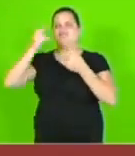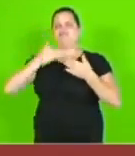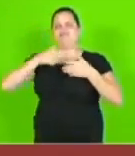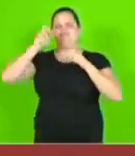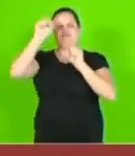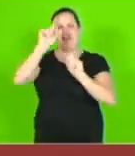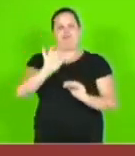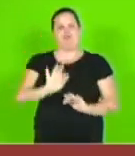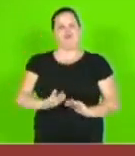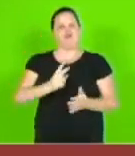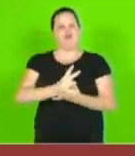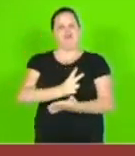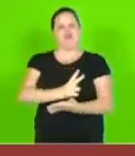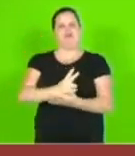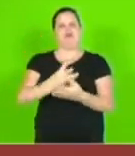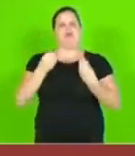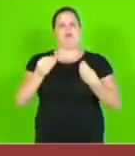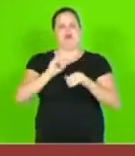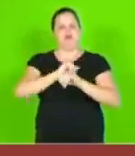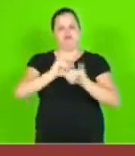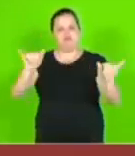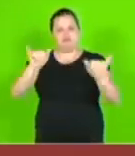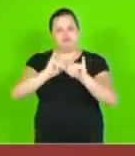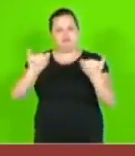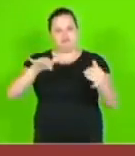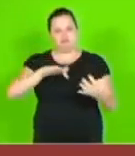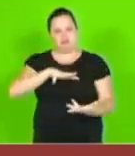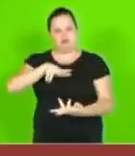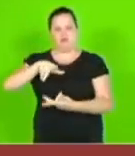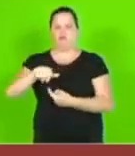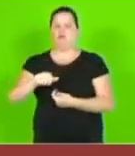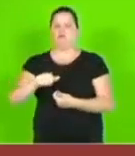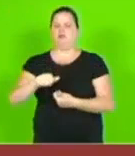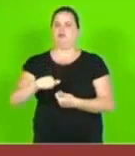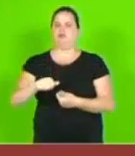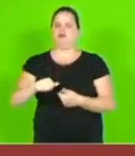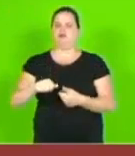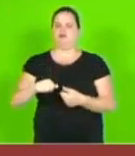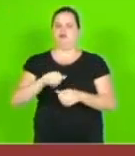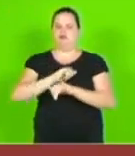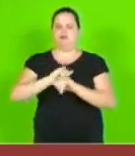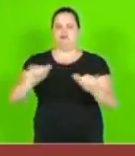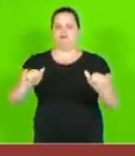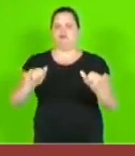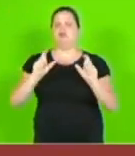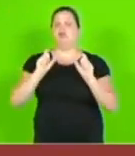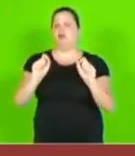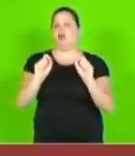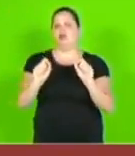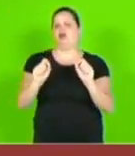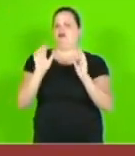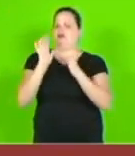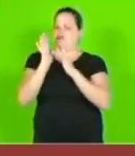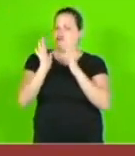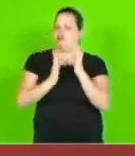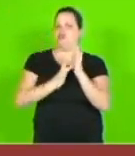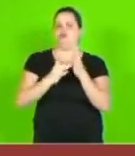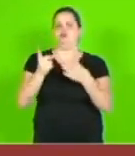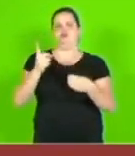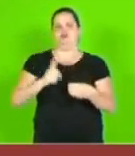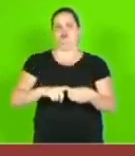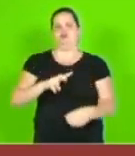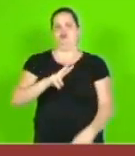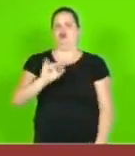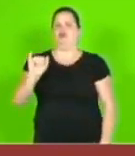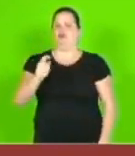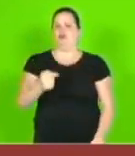And so the Lord has given us a big blessing to have given us this doctrine and to